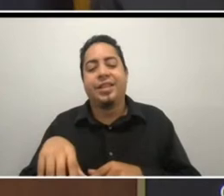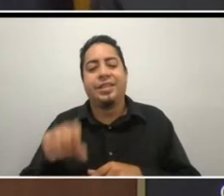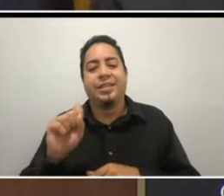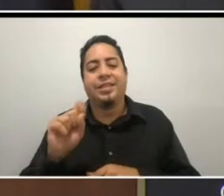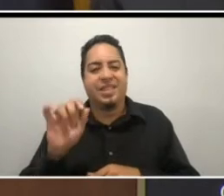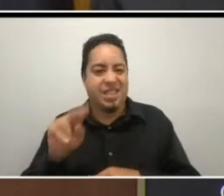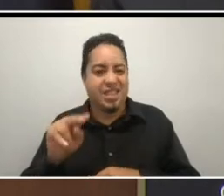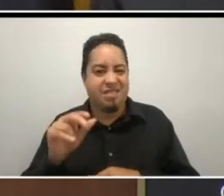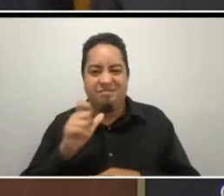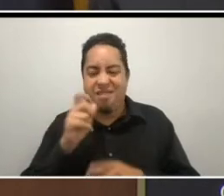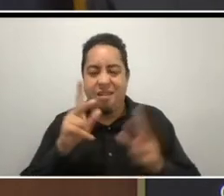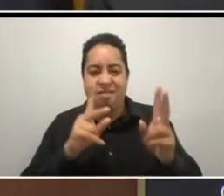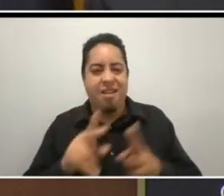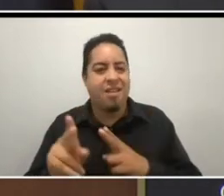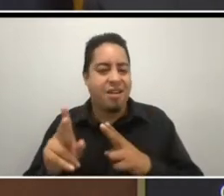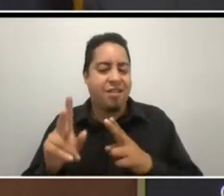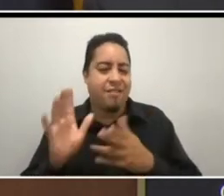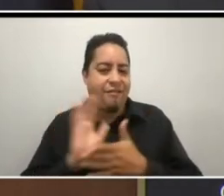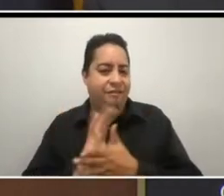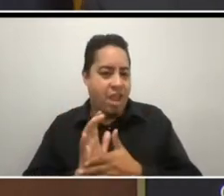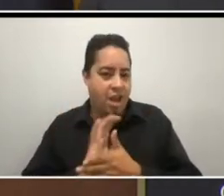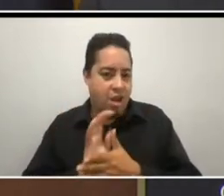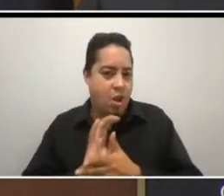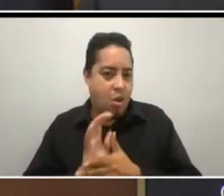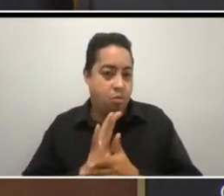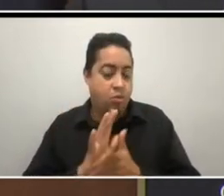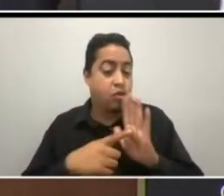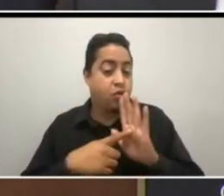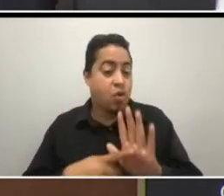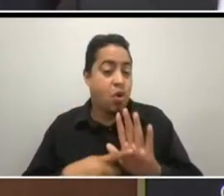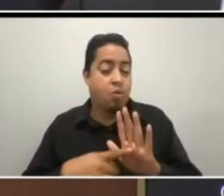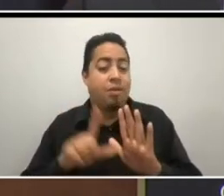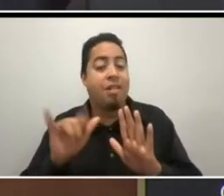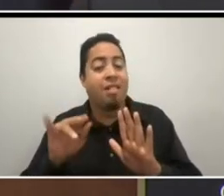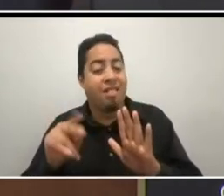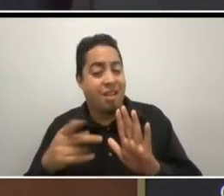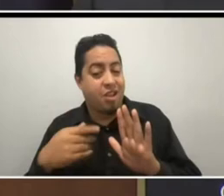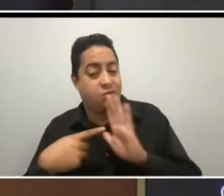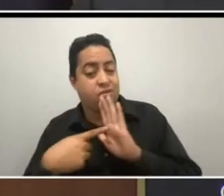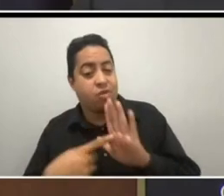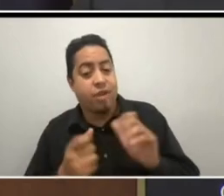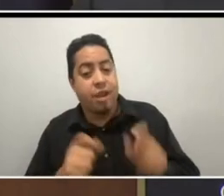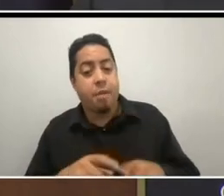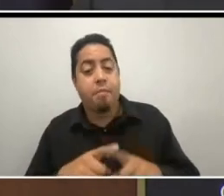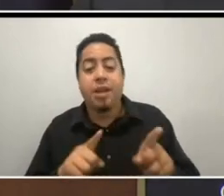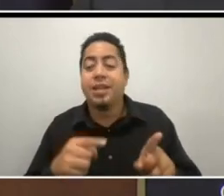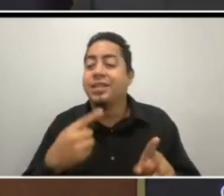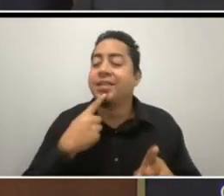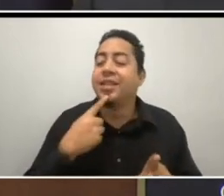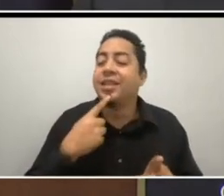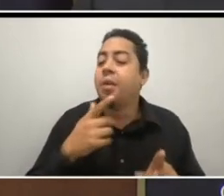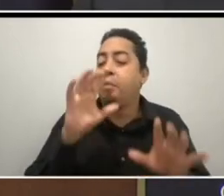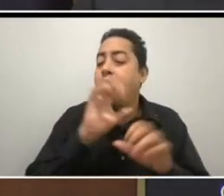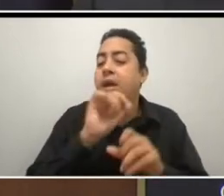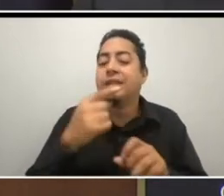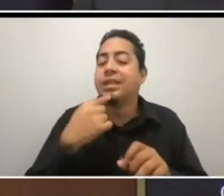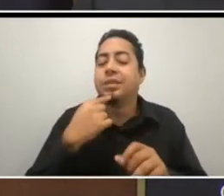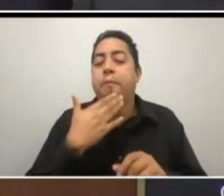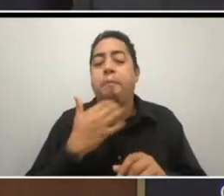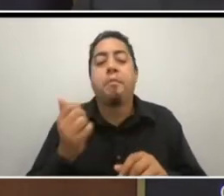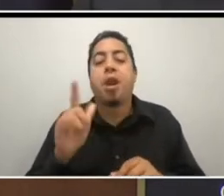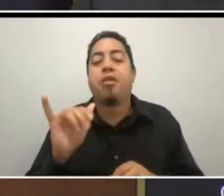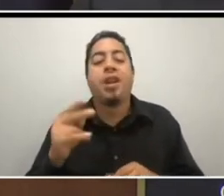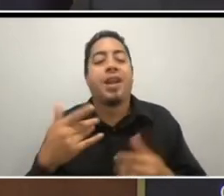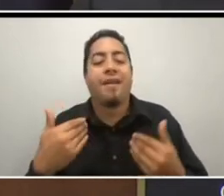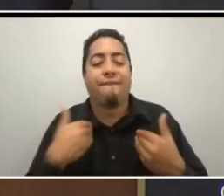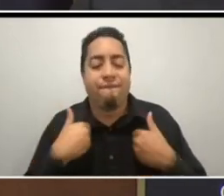the State Farm Arena. But the president wasn't interested in that. He said he had a much better link. Mr. Secretary, at the